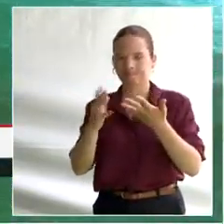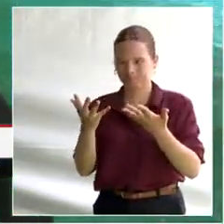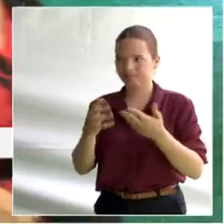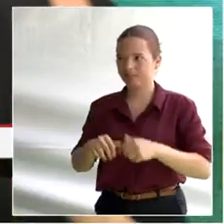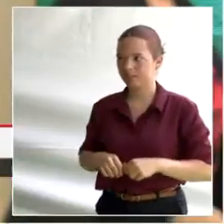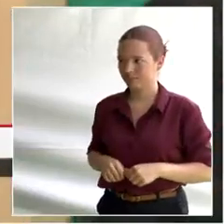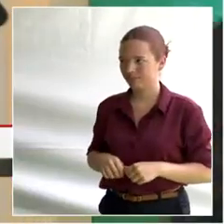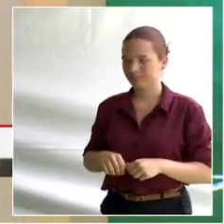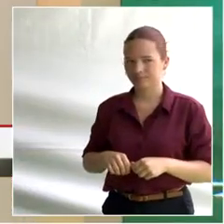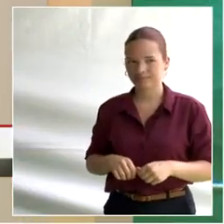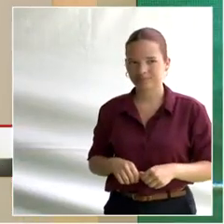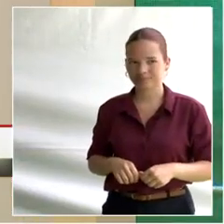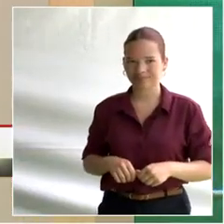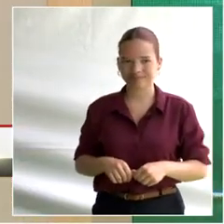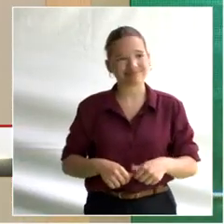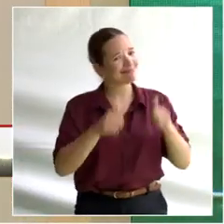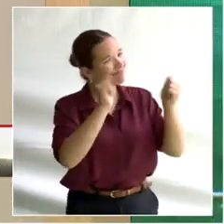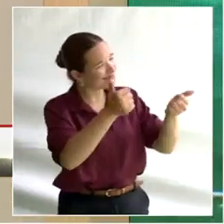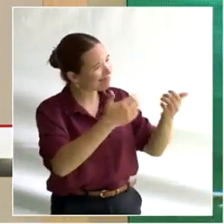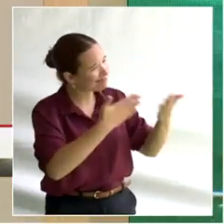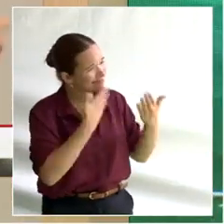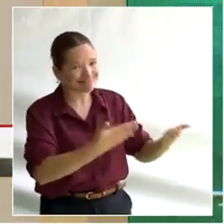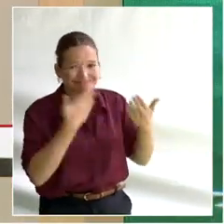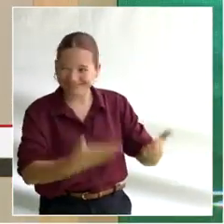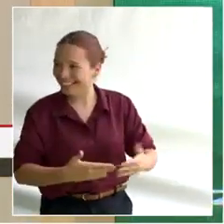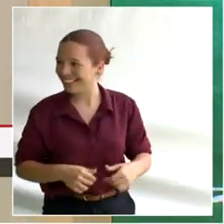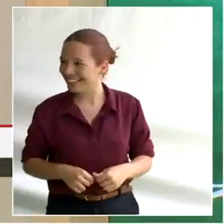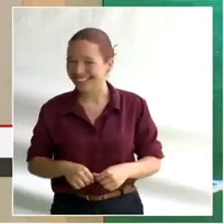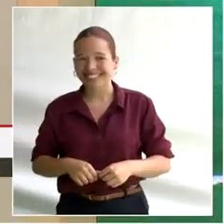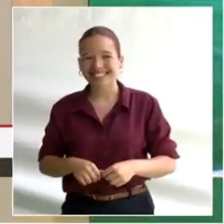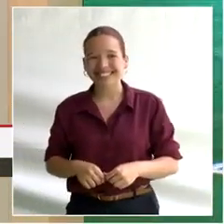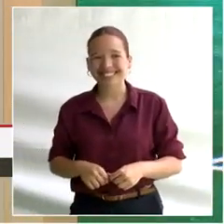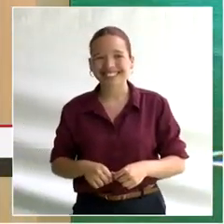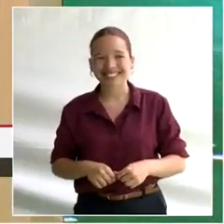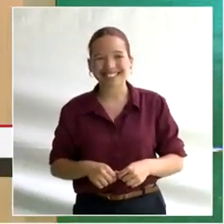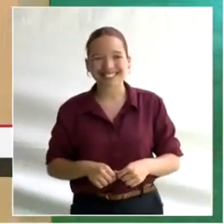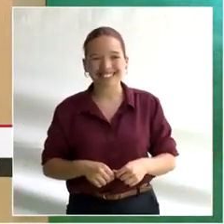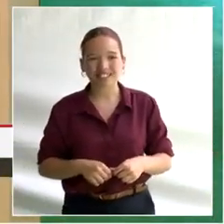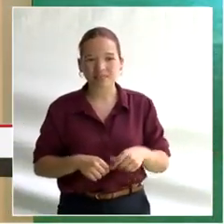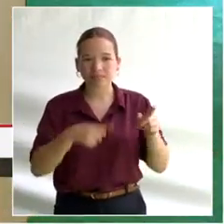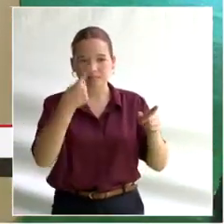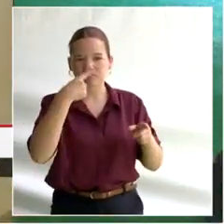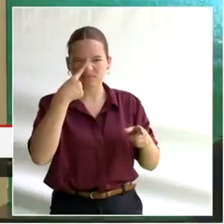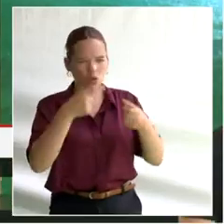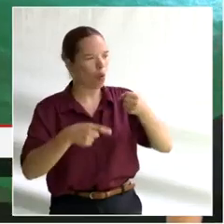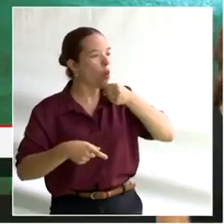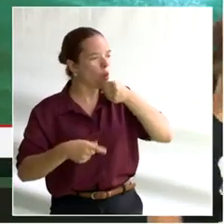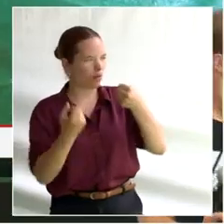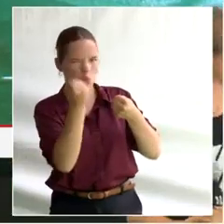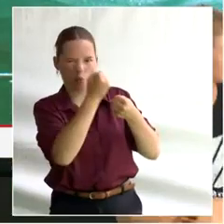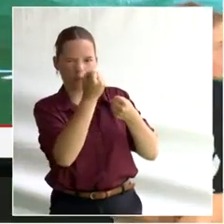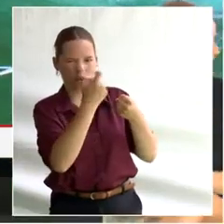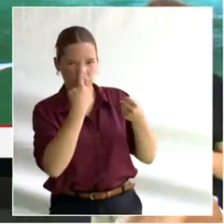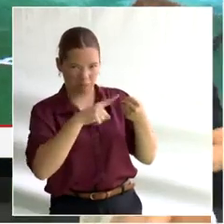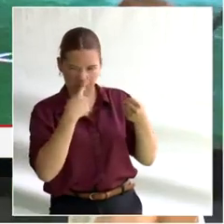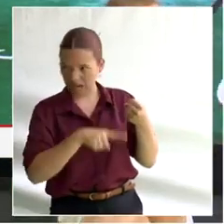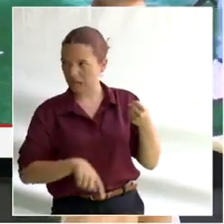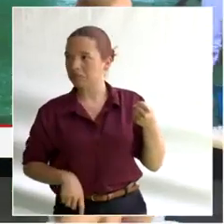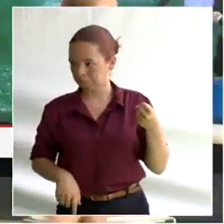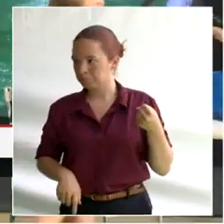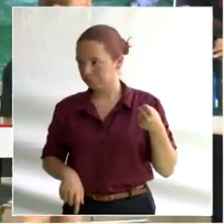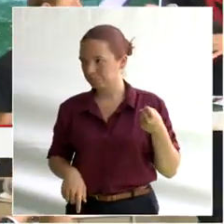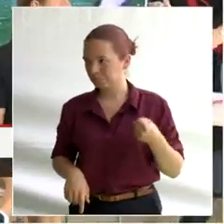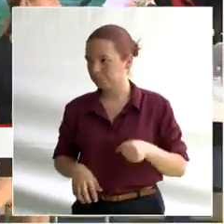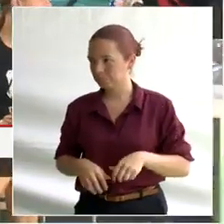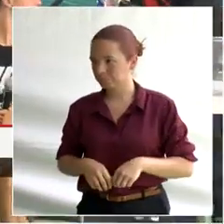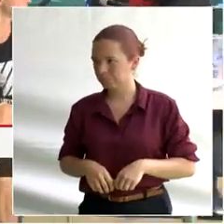Okay, Cristina, thank you. Cristina, there's a microphone over there on the table for you, so you can mention chips and seeds, how they are placed. And if